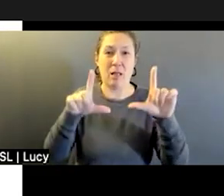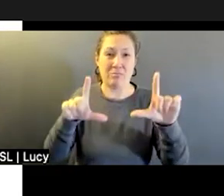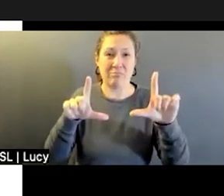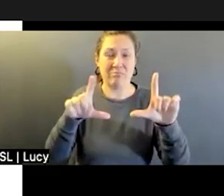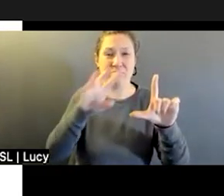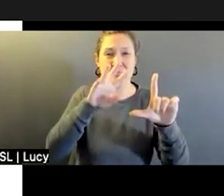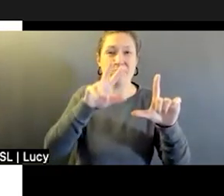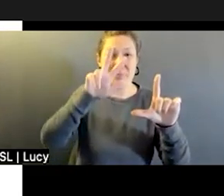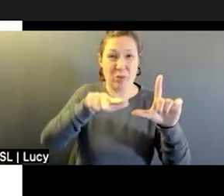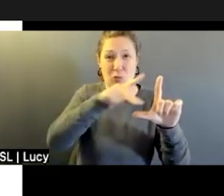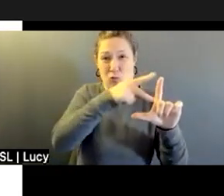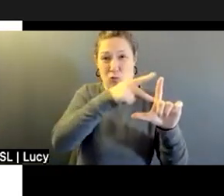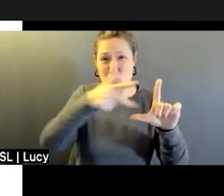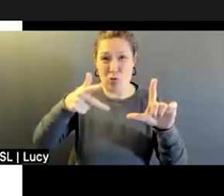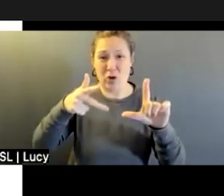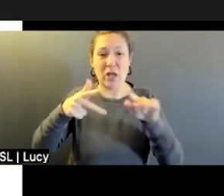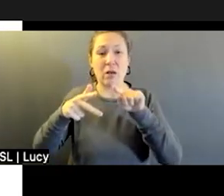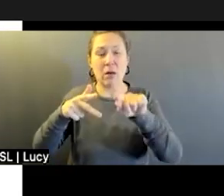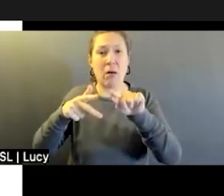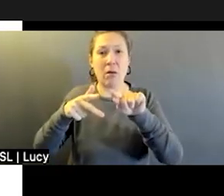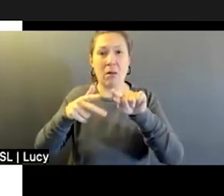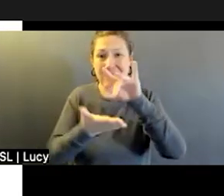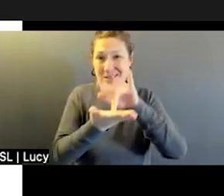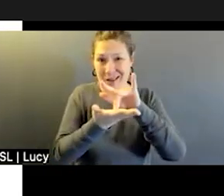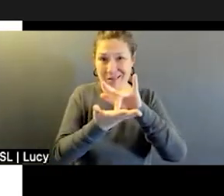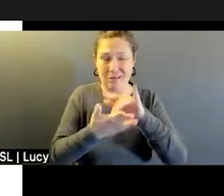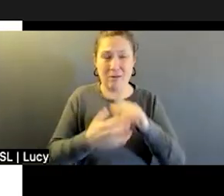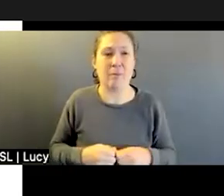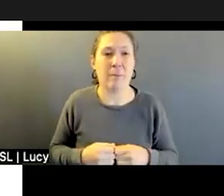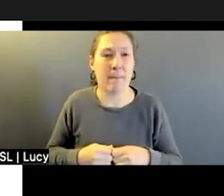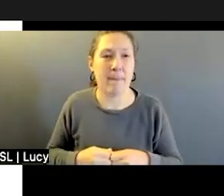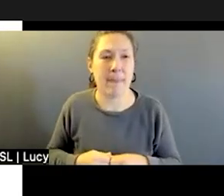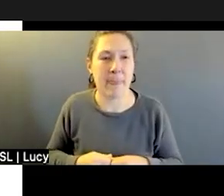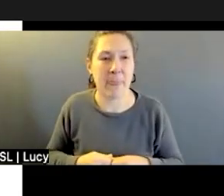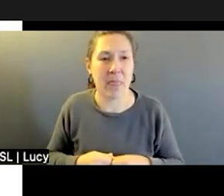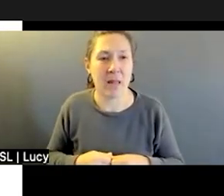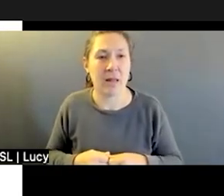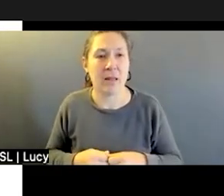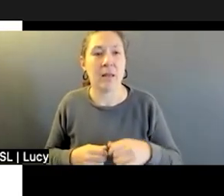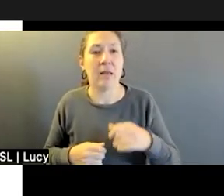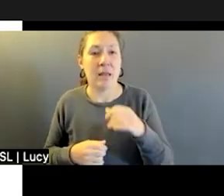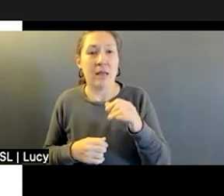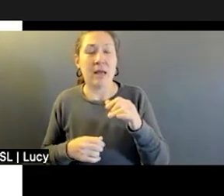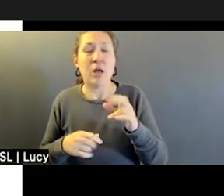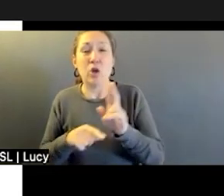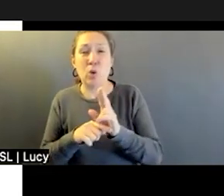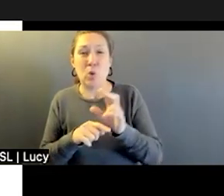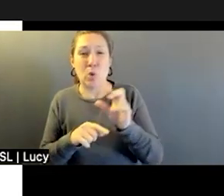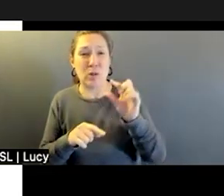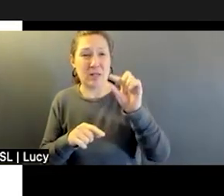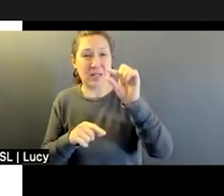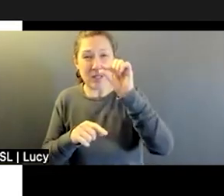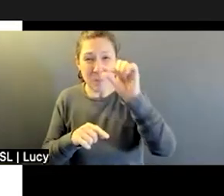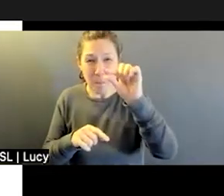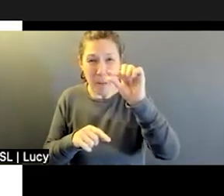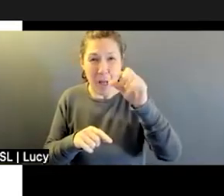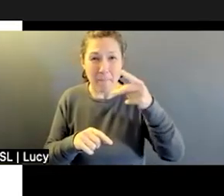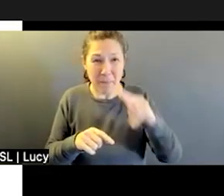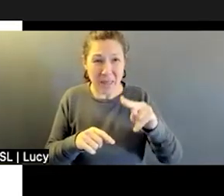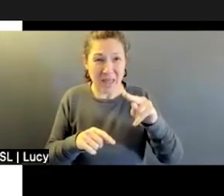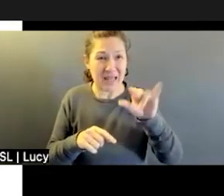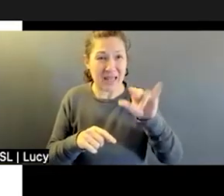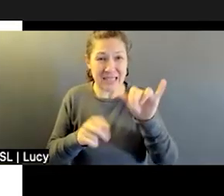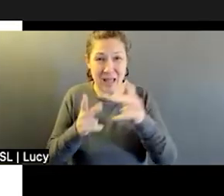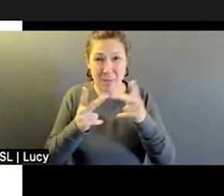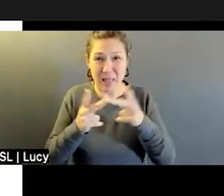3 grid, depending on your philosophy. And with a small-headed pin, by a small-headed pin in the same place, he represented 1.